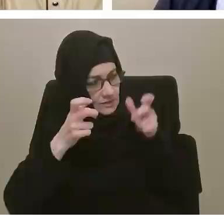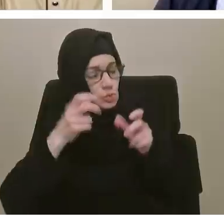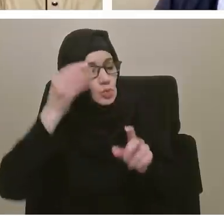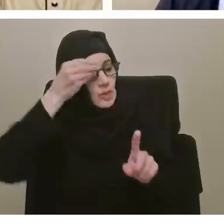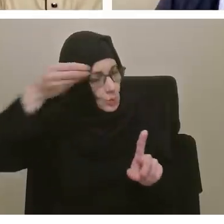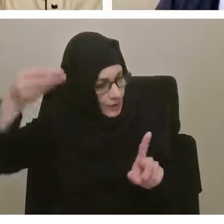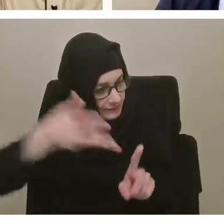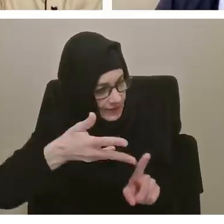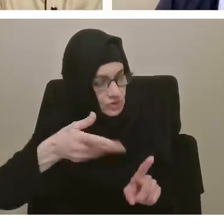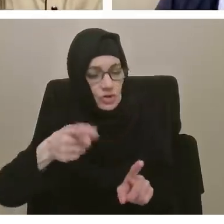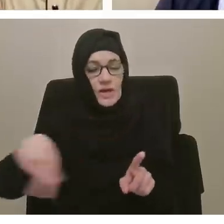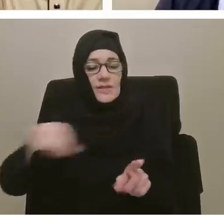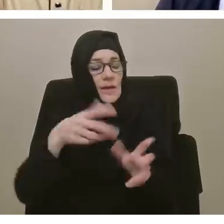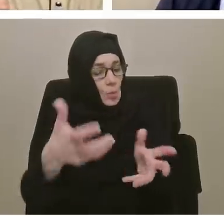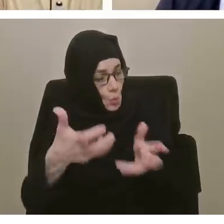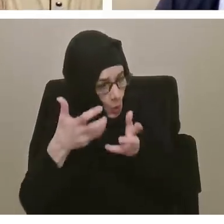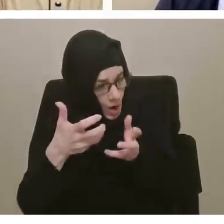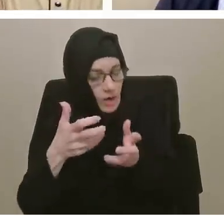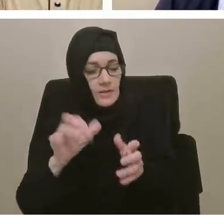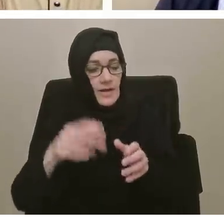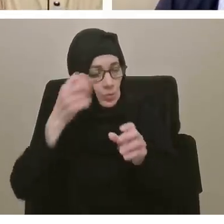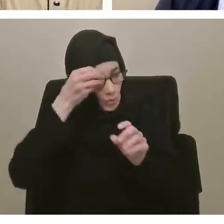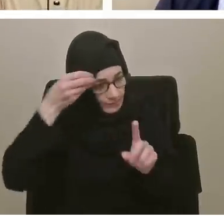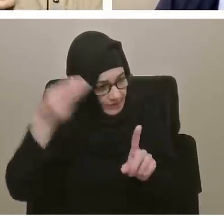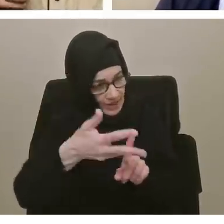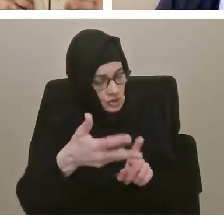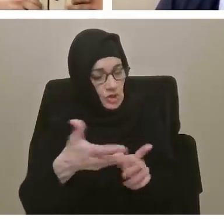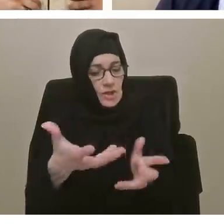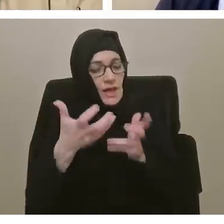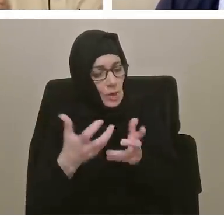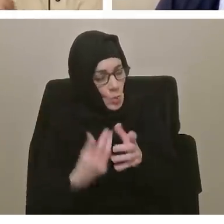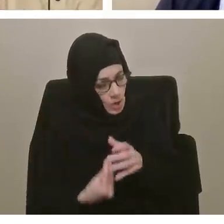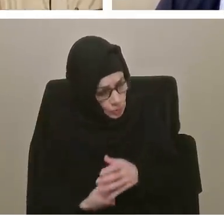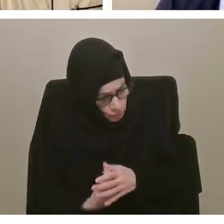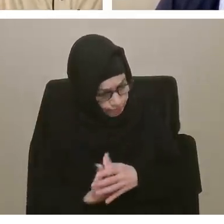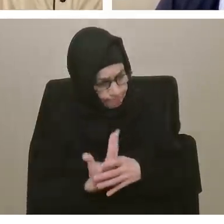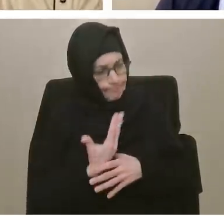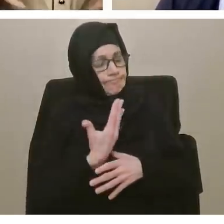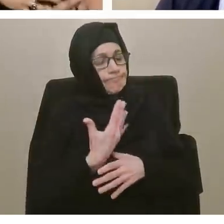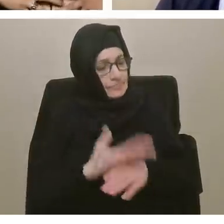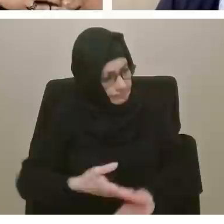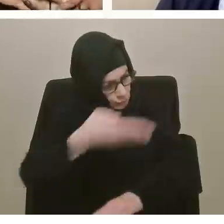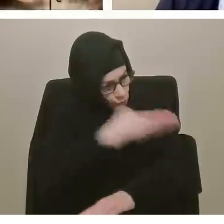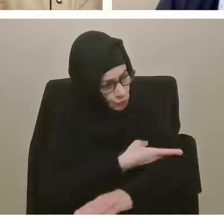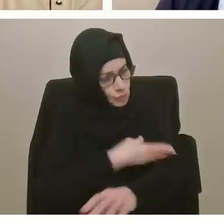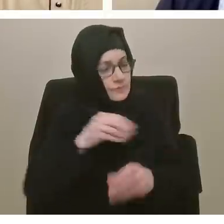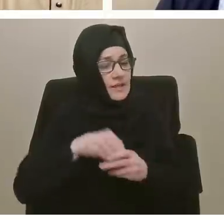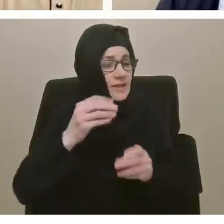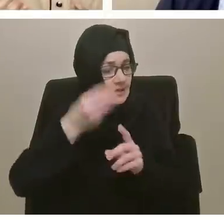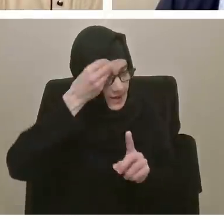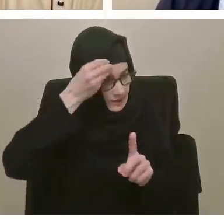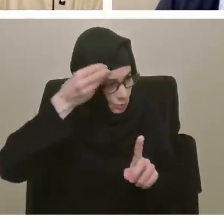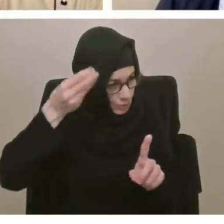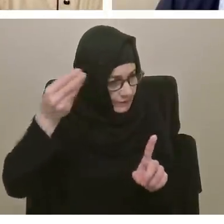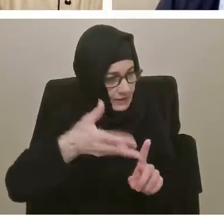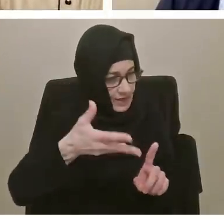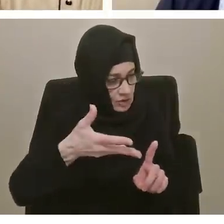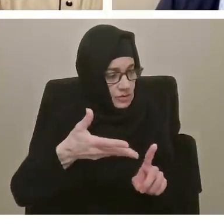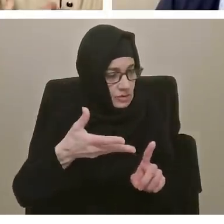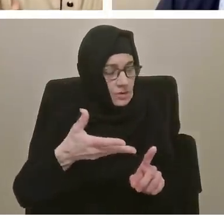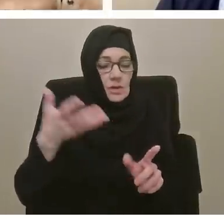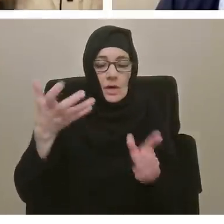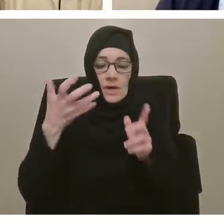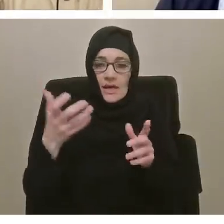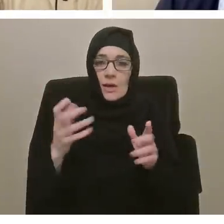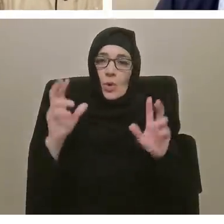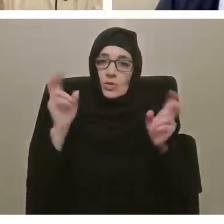revelation. They want to grow with this revelation. To grow and to grow. To grow within and to grow outside of themselves.